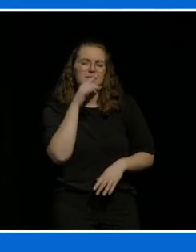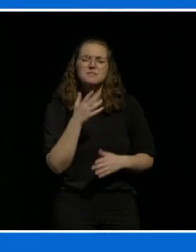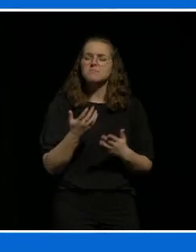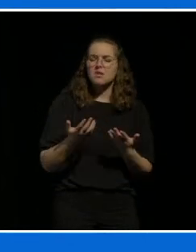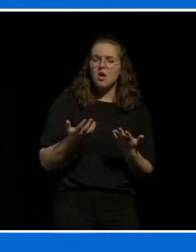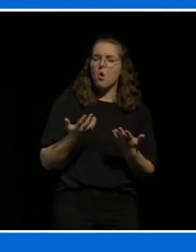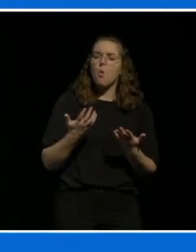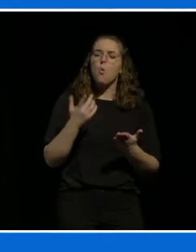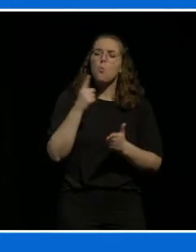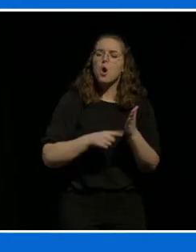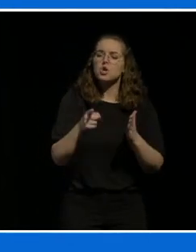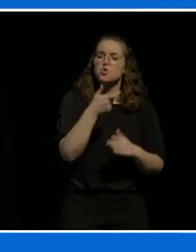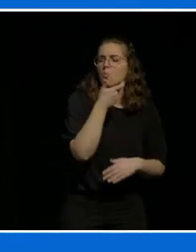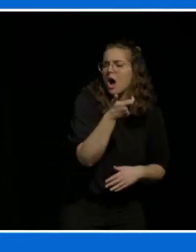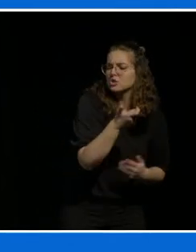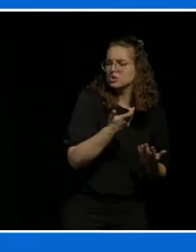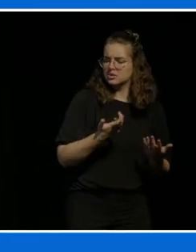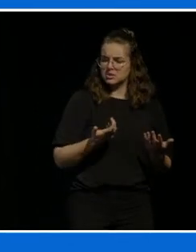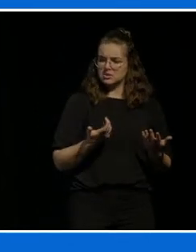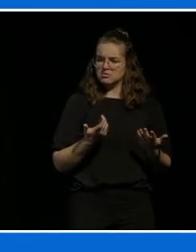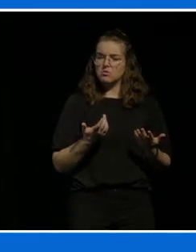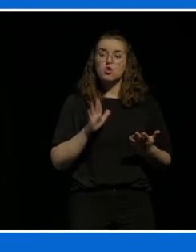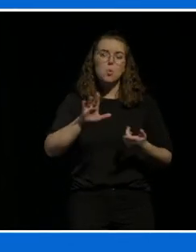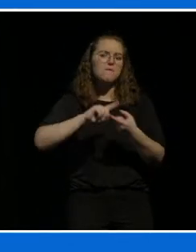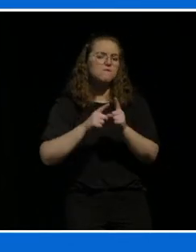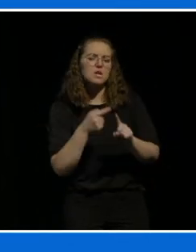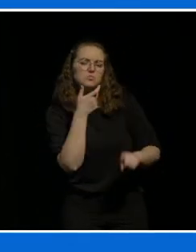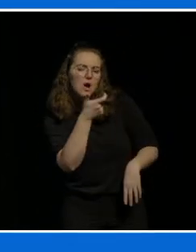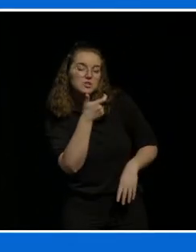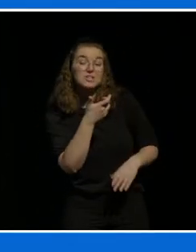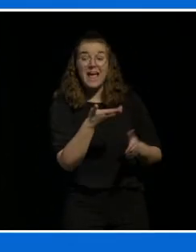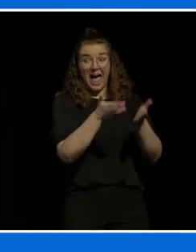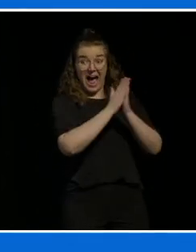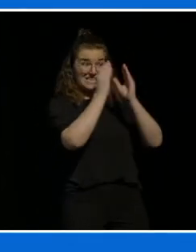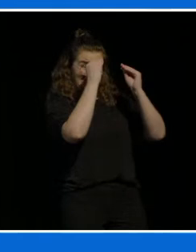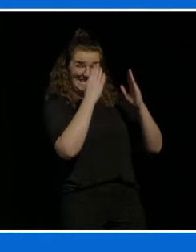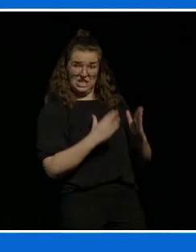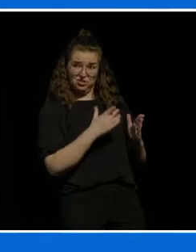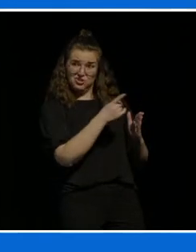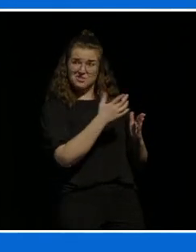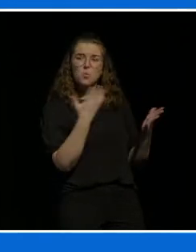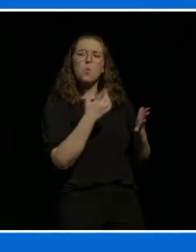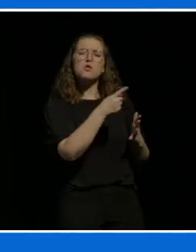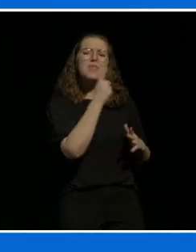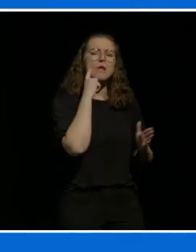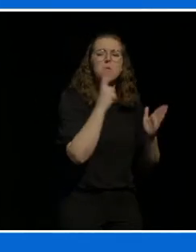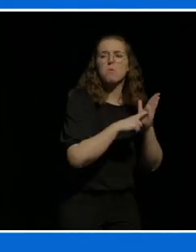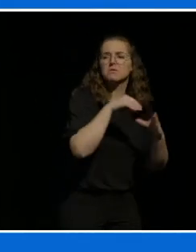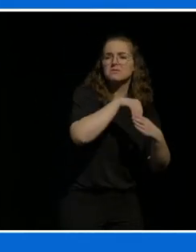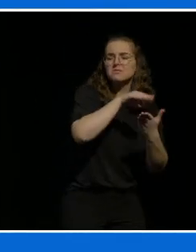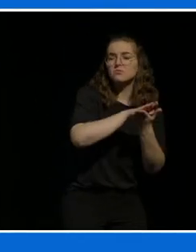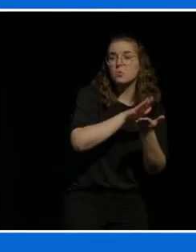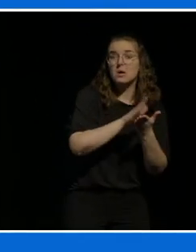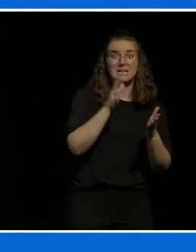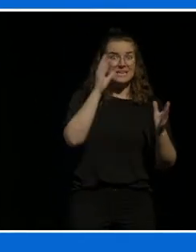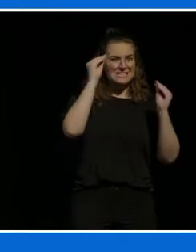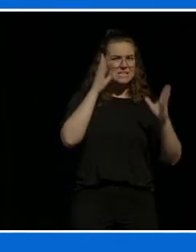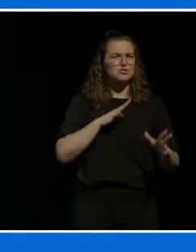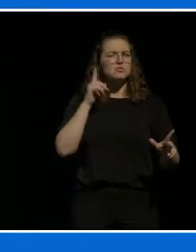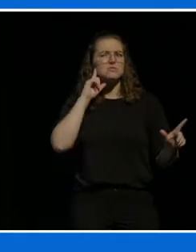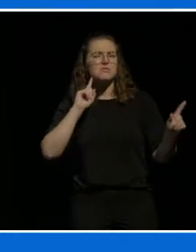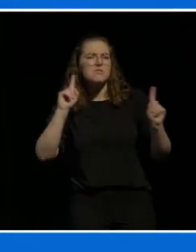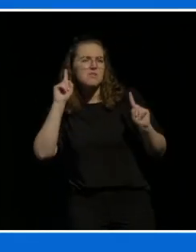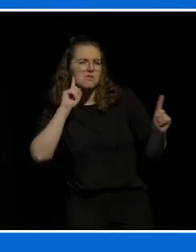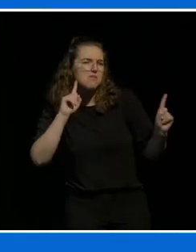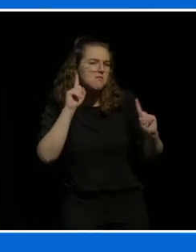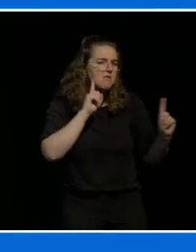seeing? Asking teachers what they're noticing in schools. Because I think that's a huge place where kids are talking about it. Teachers are hearing about things that are happening, but not